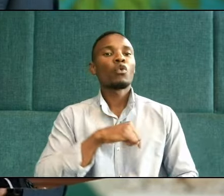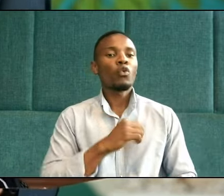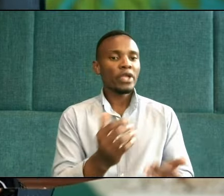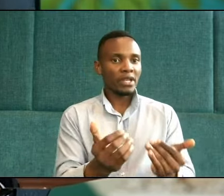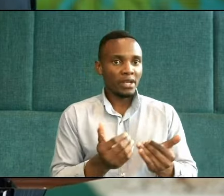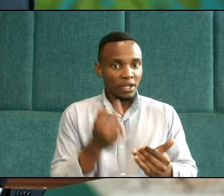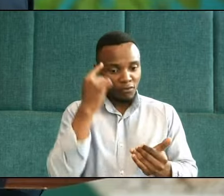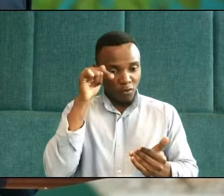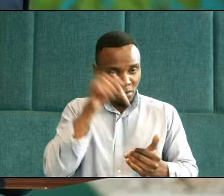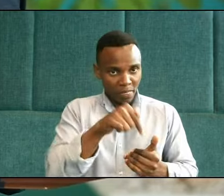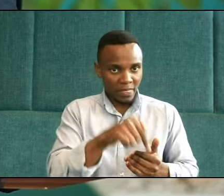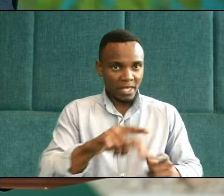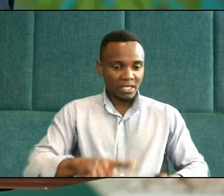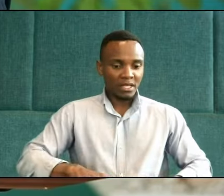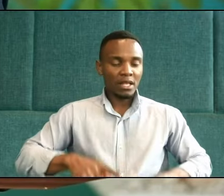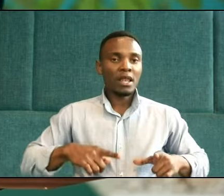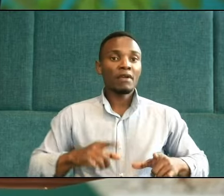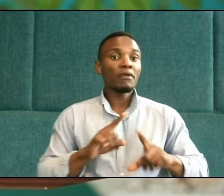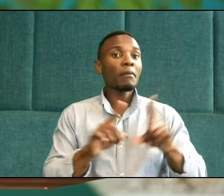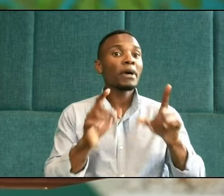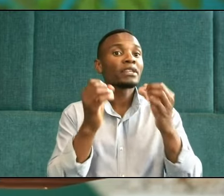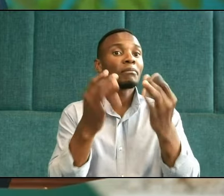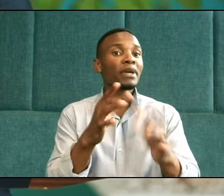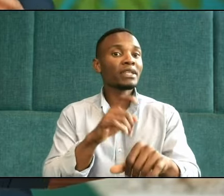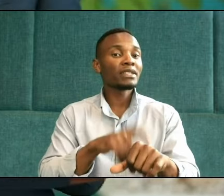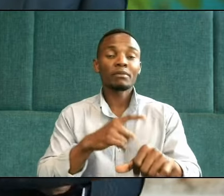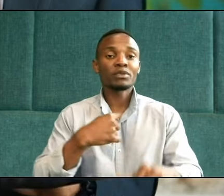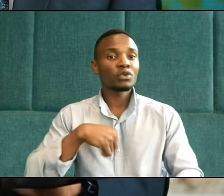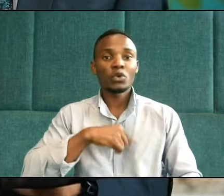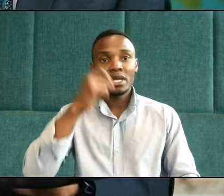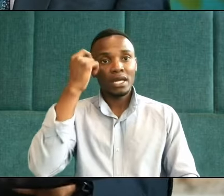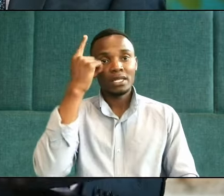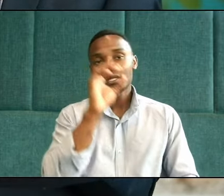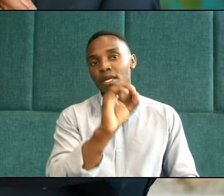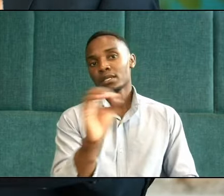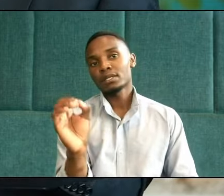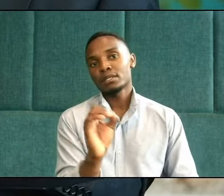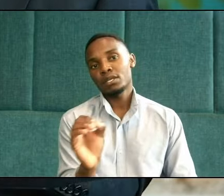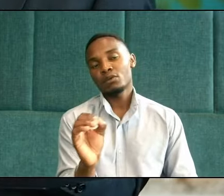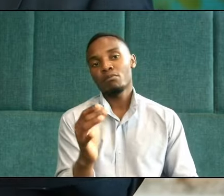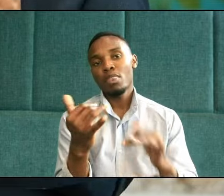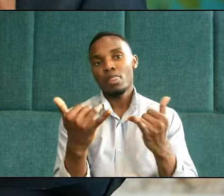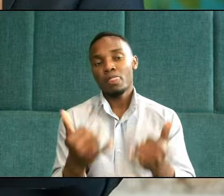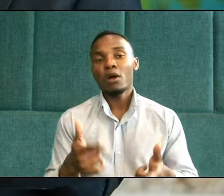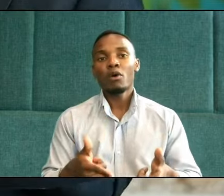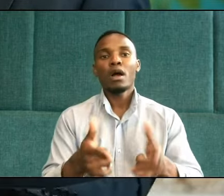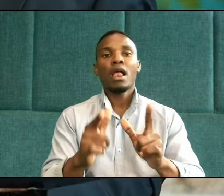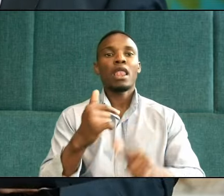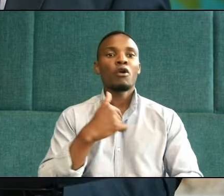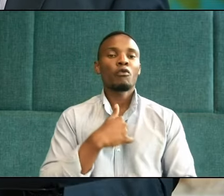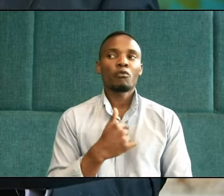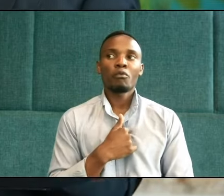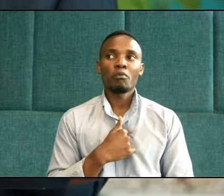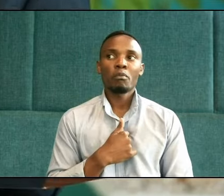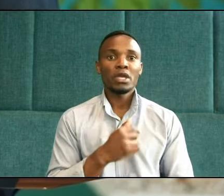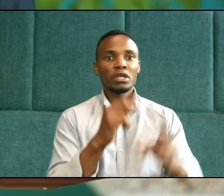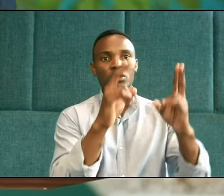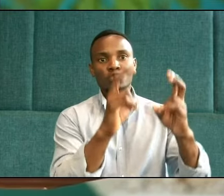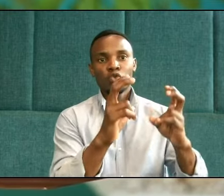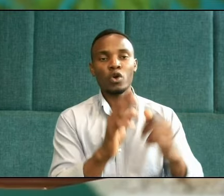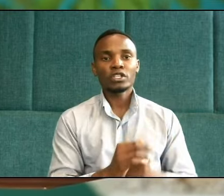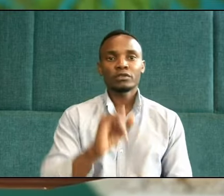this world. But in many cases, we don't understand this. Allow me to quote him. In